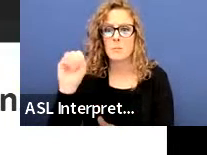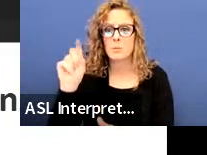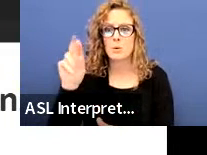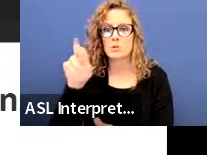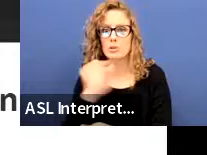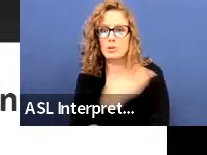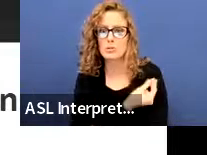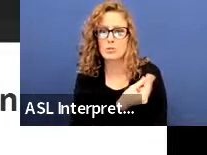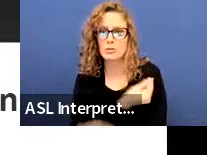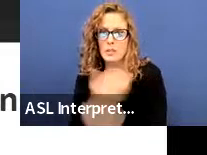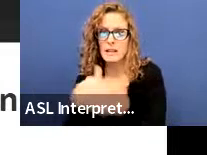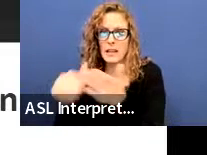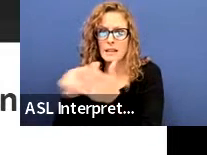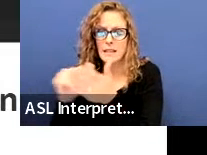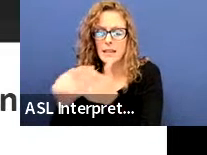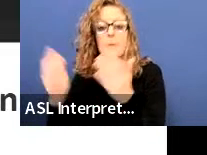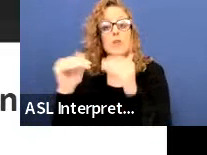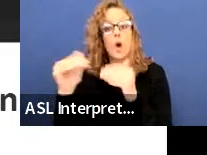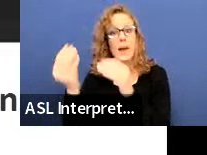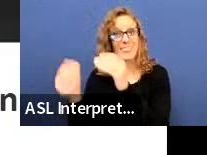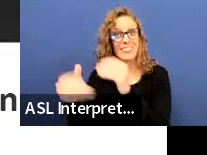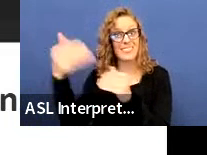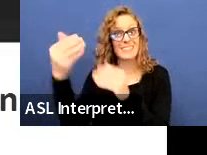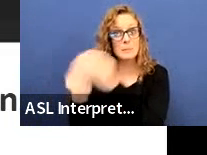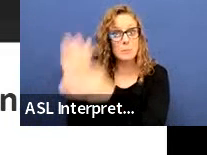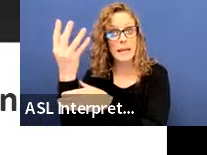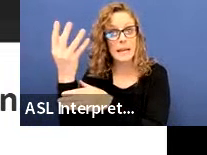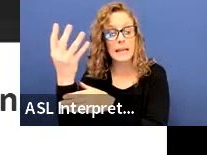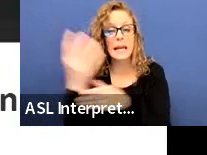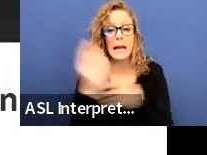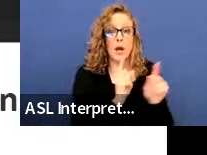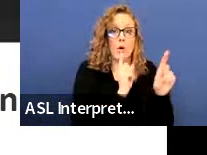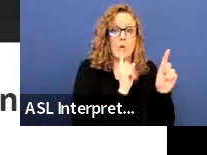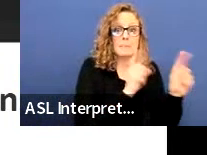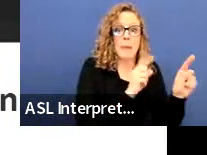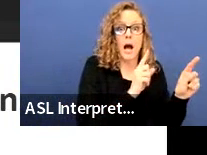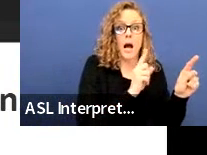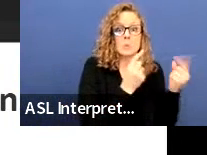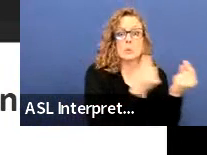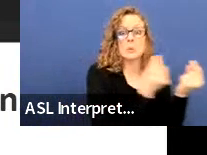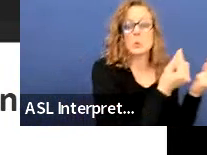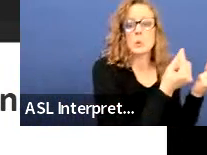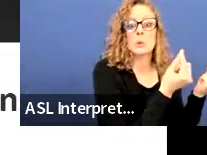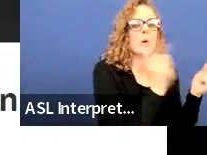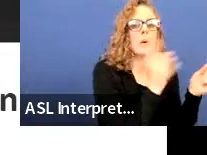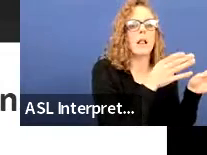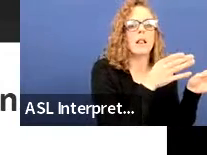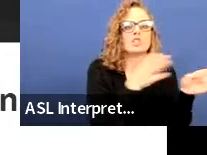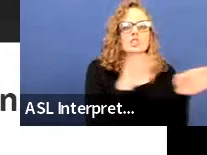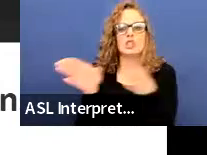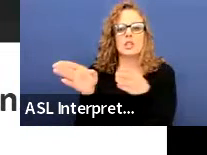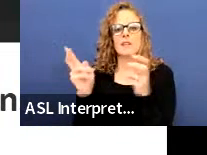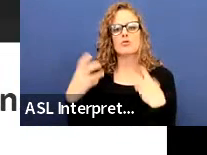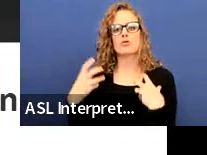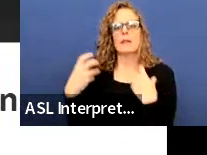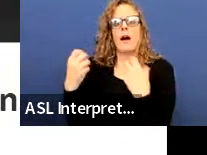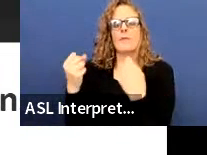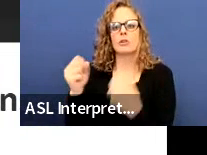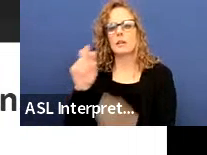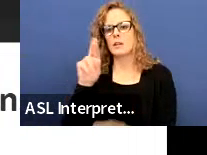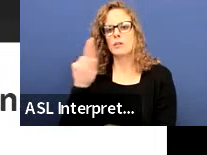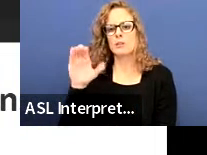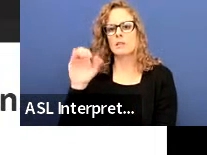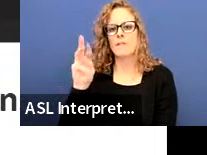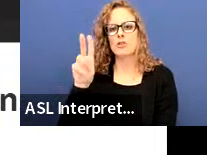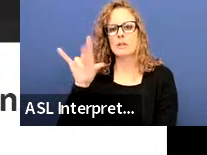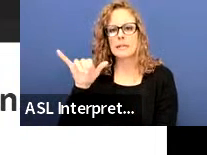so in the spring, we anticipate shifting more from a response mode into some kind of a recovery mode and ongoing community